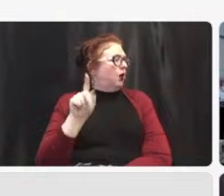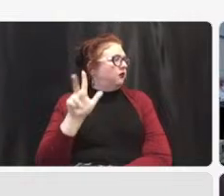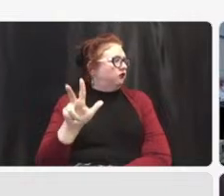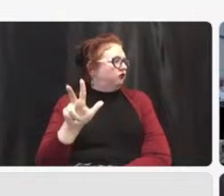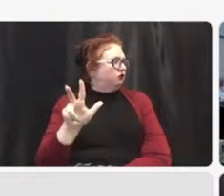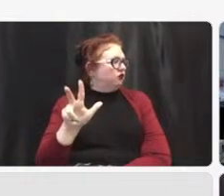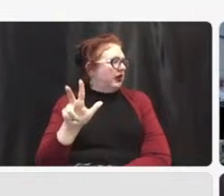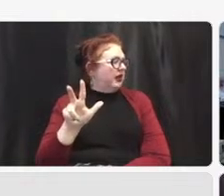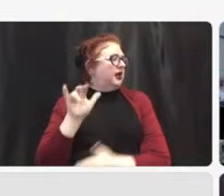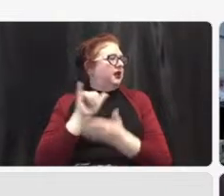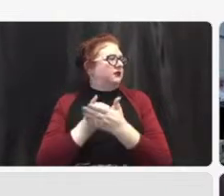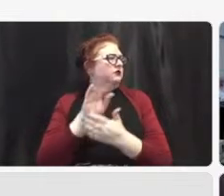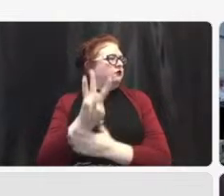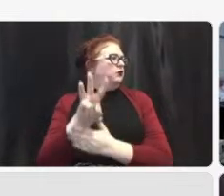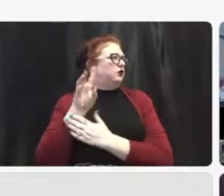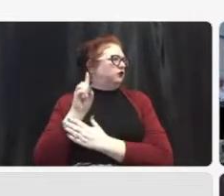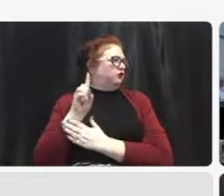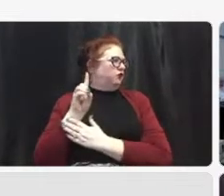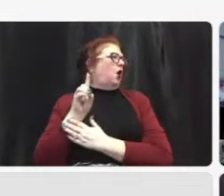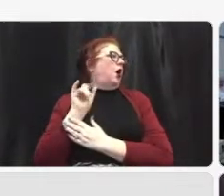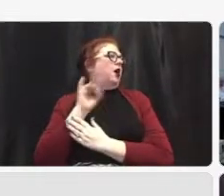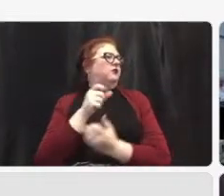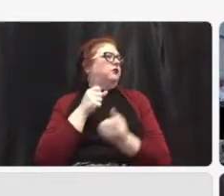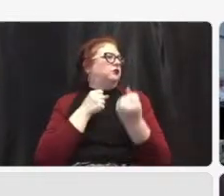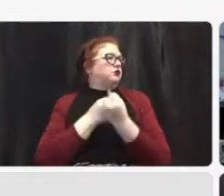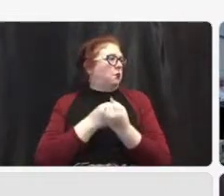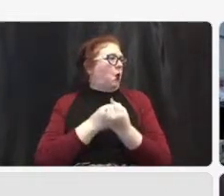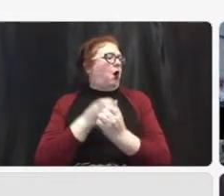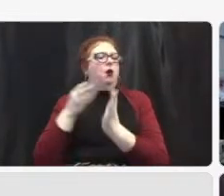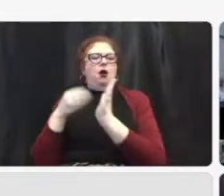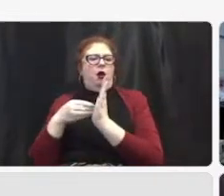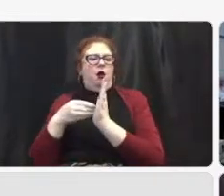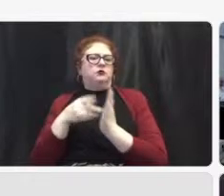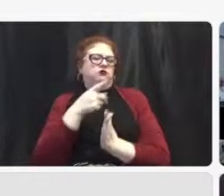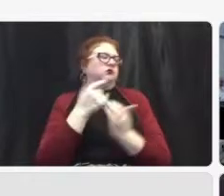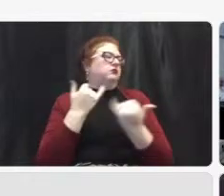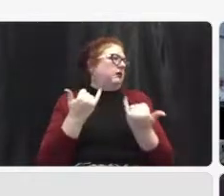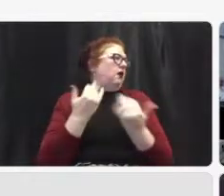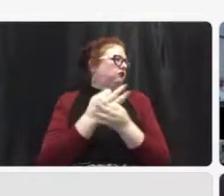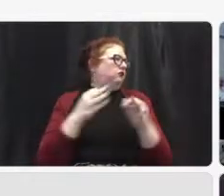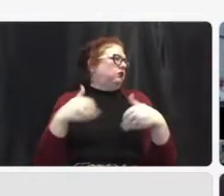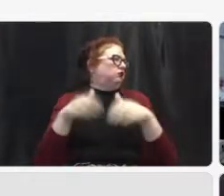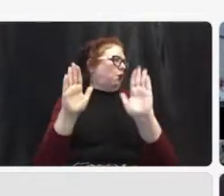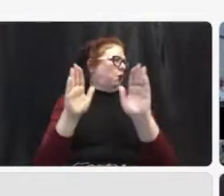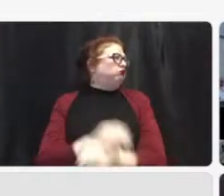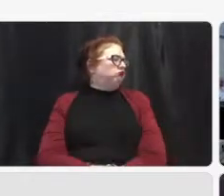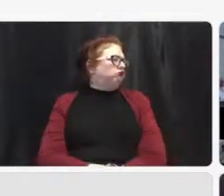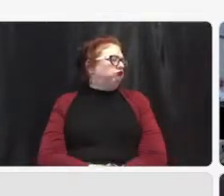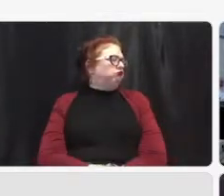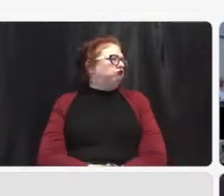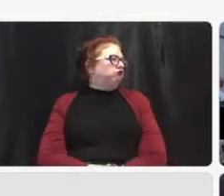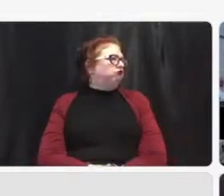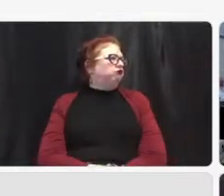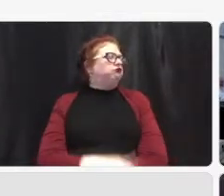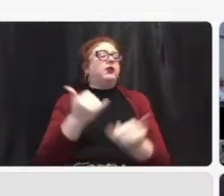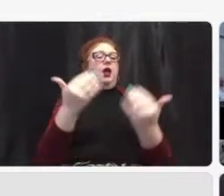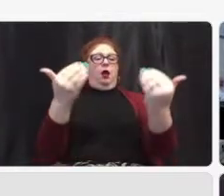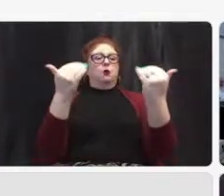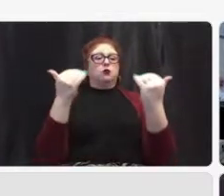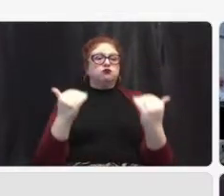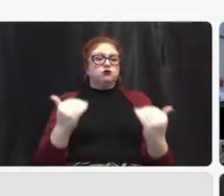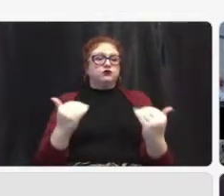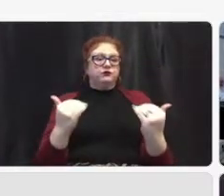399Z-9913, it has been withdrawn. If you're in support or opposition to that, you are free to leave at this time. So we're going to move right